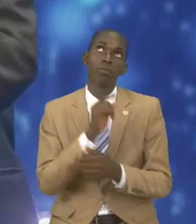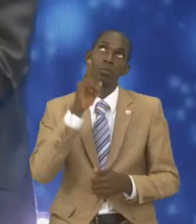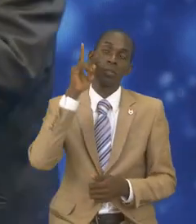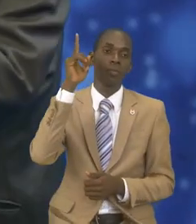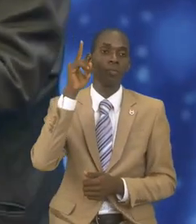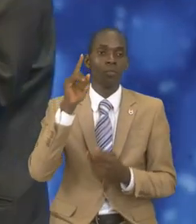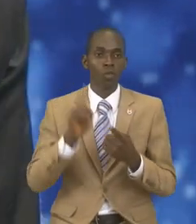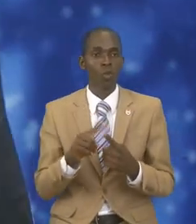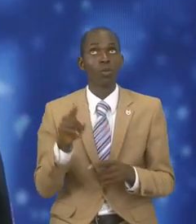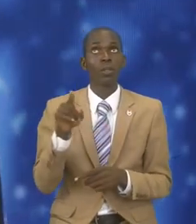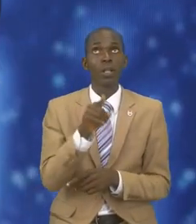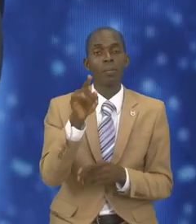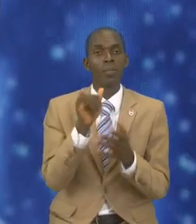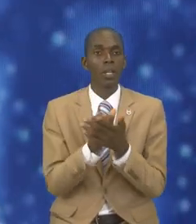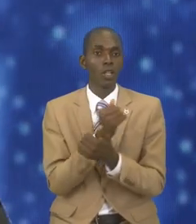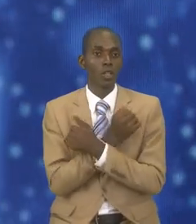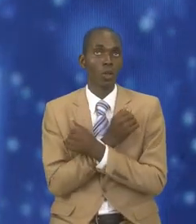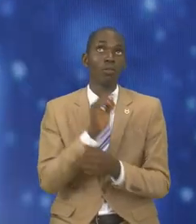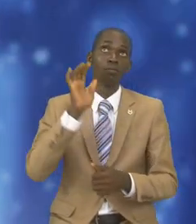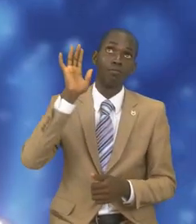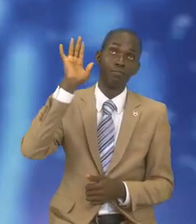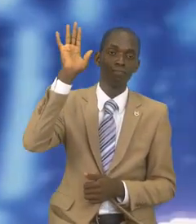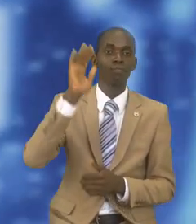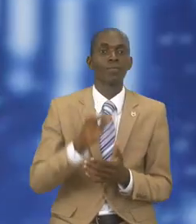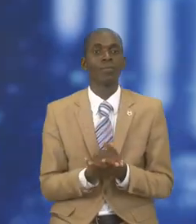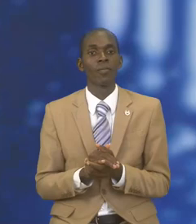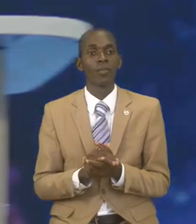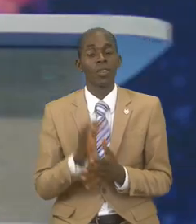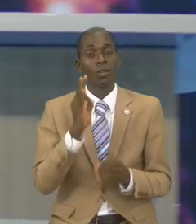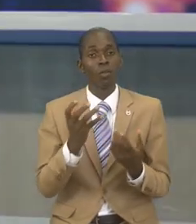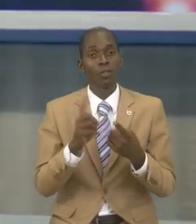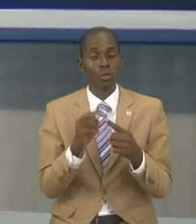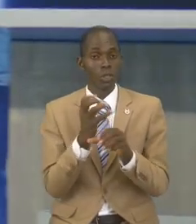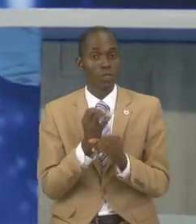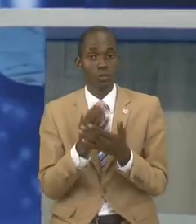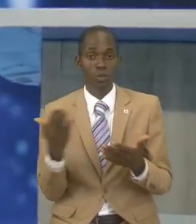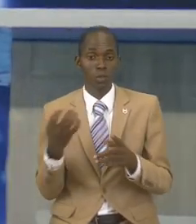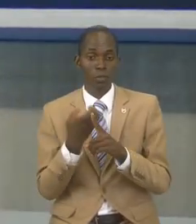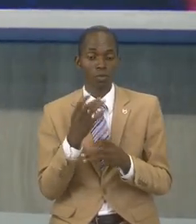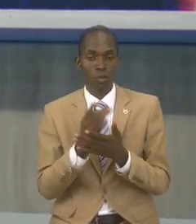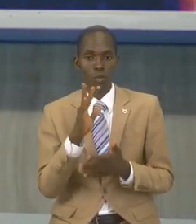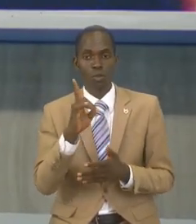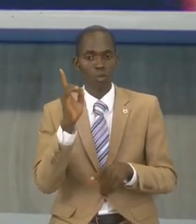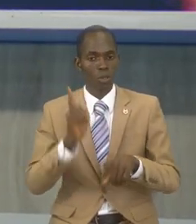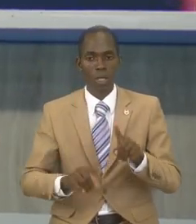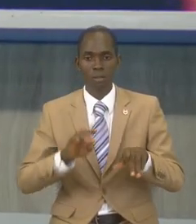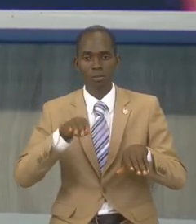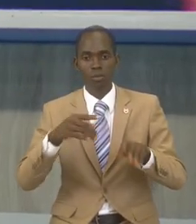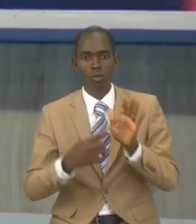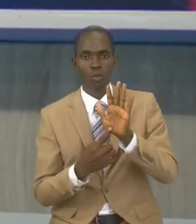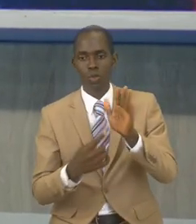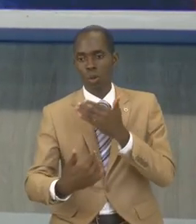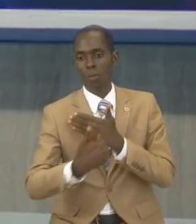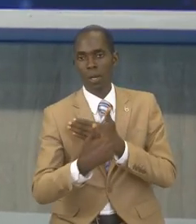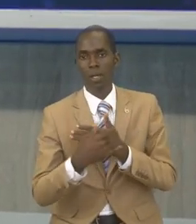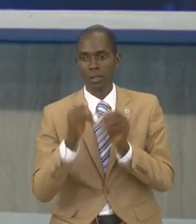To them that love him. If I'm going to receive something from somebody, I cannot turn my back on him. And he's at